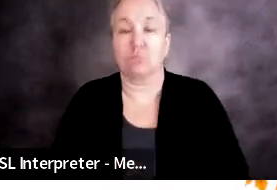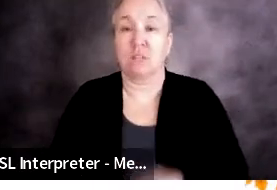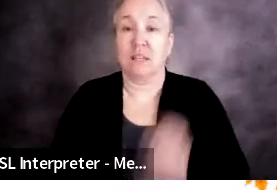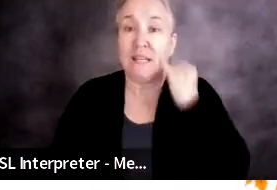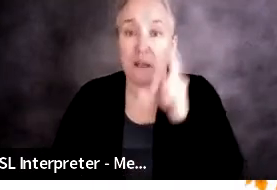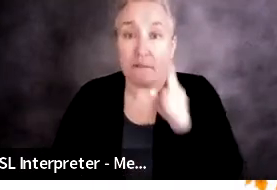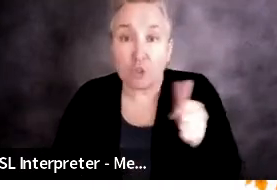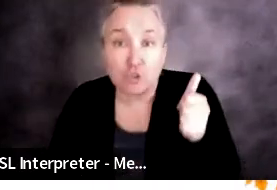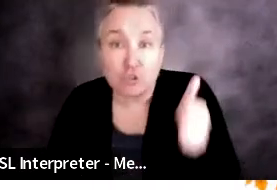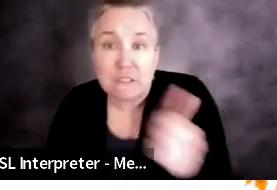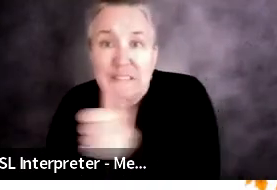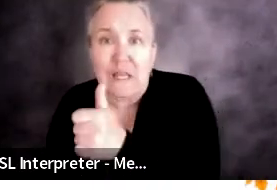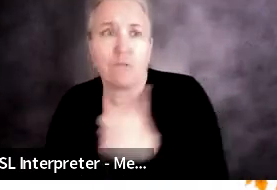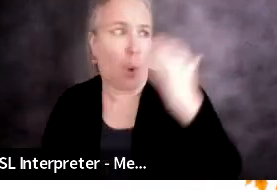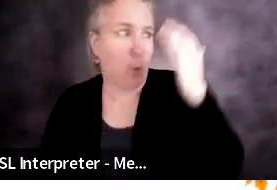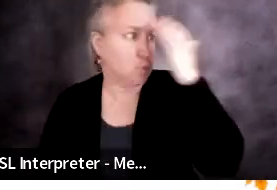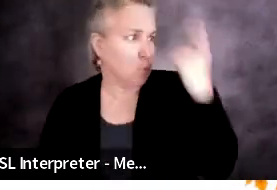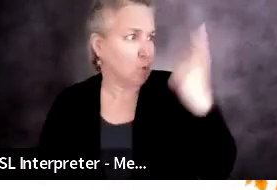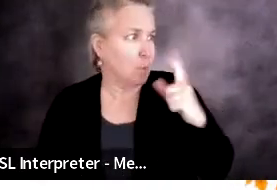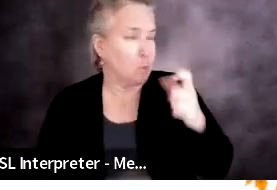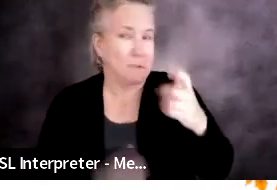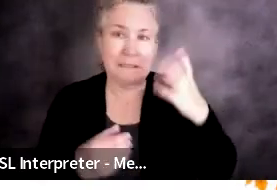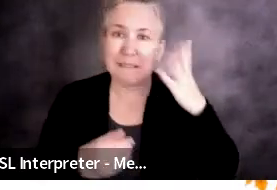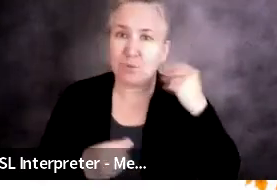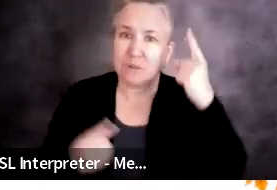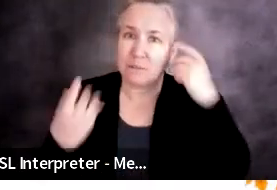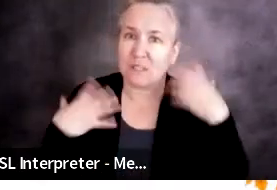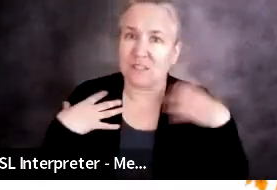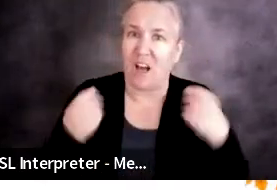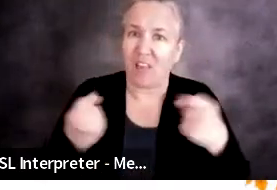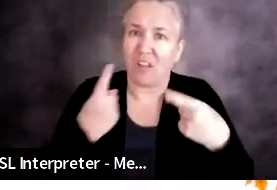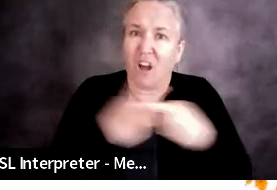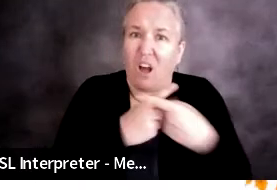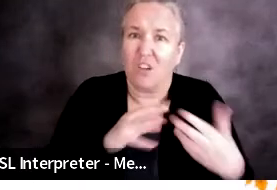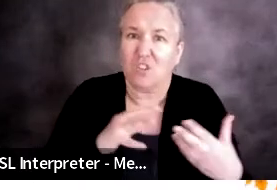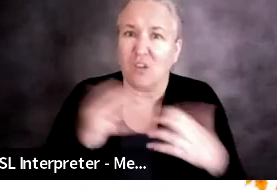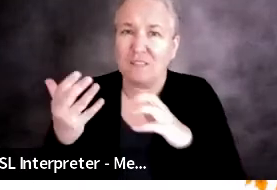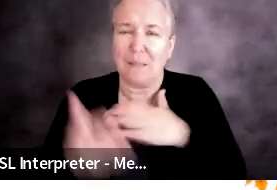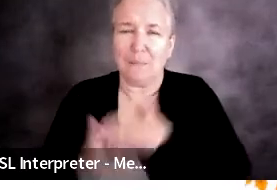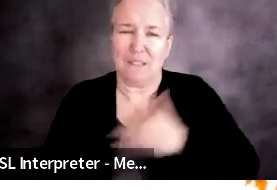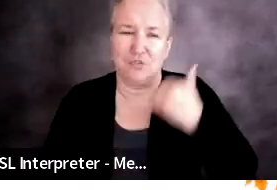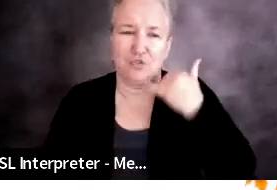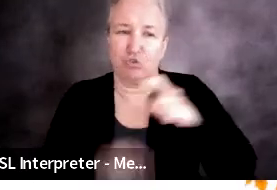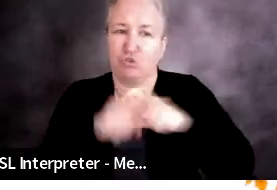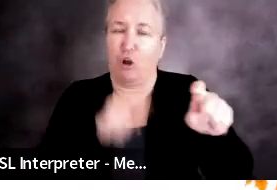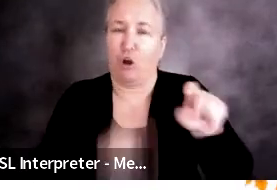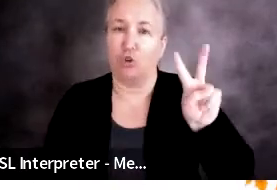know is experiencing a mental health crisis, please call